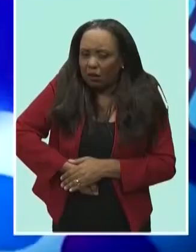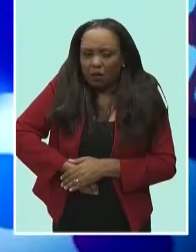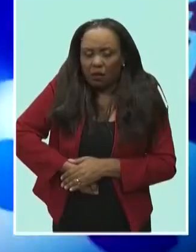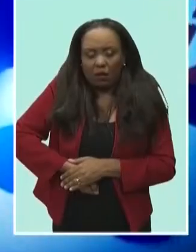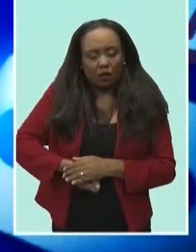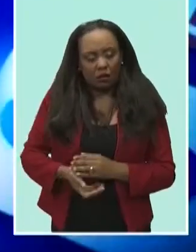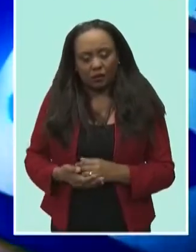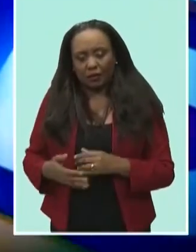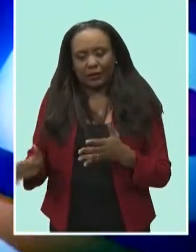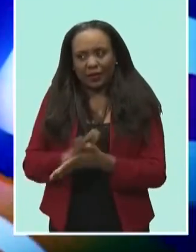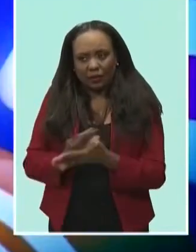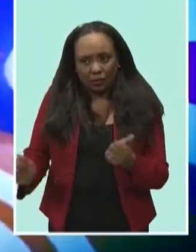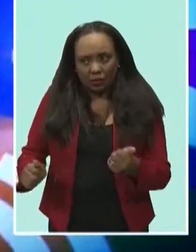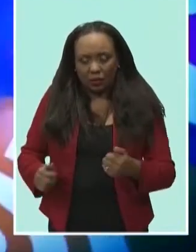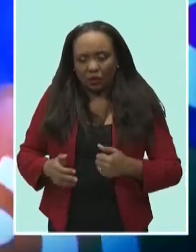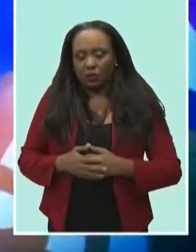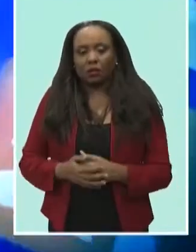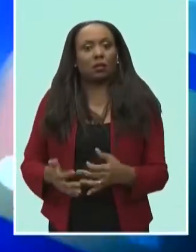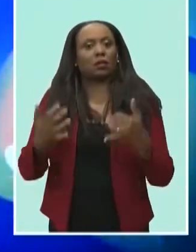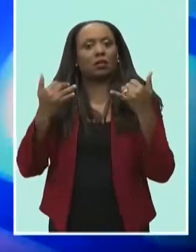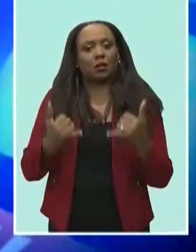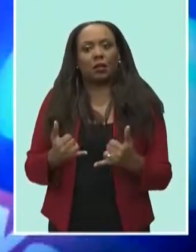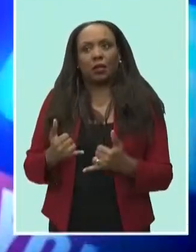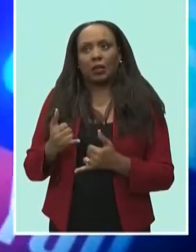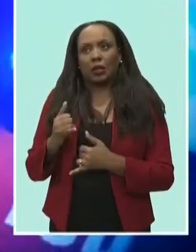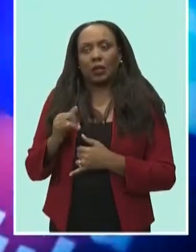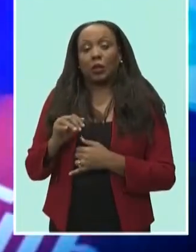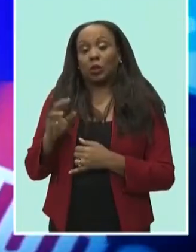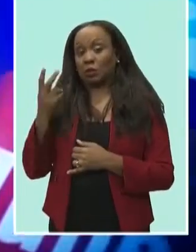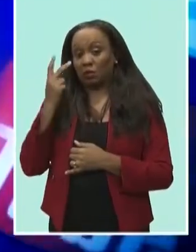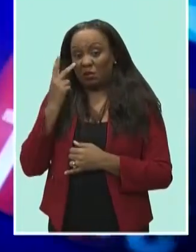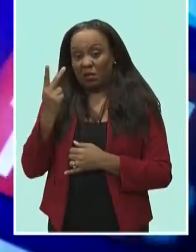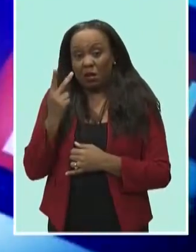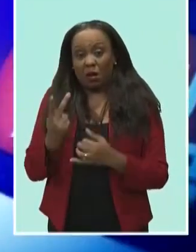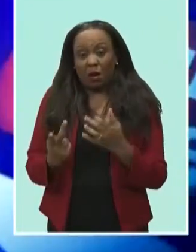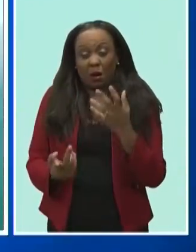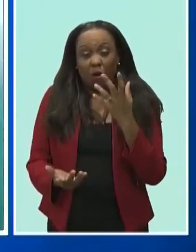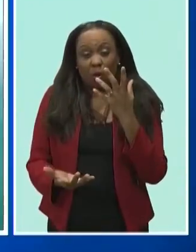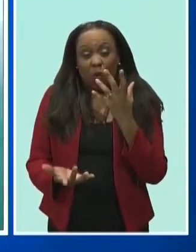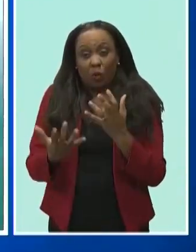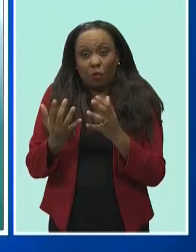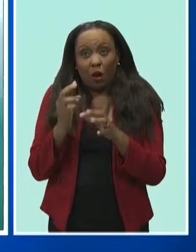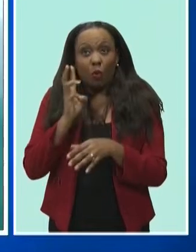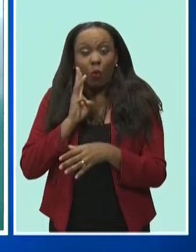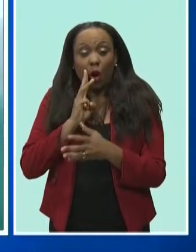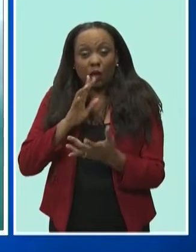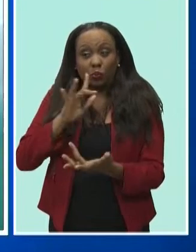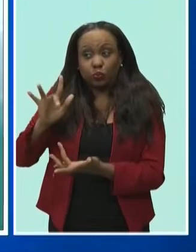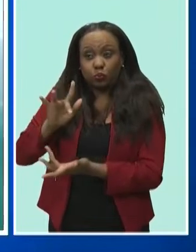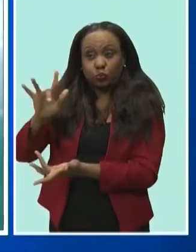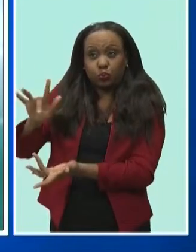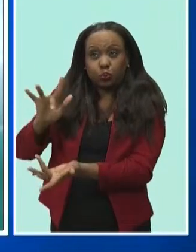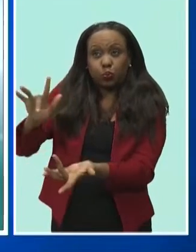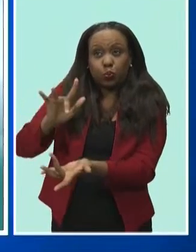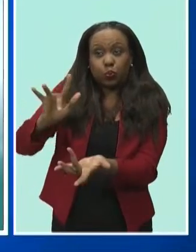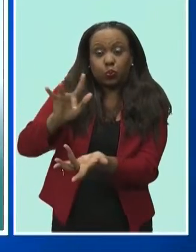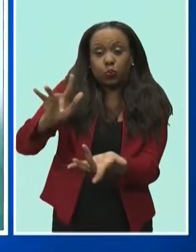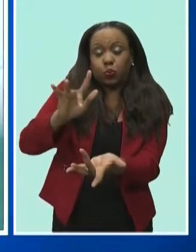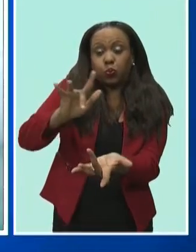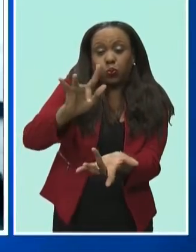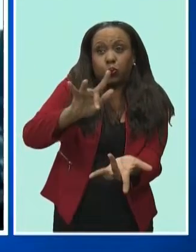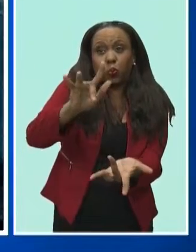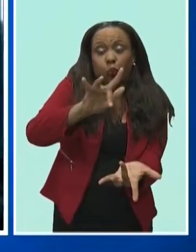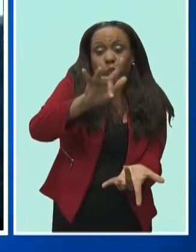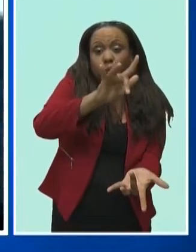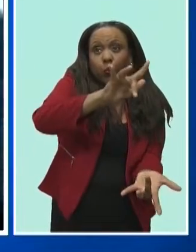this viral footage showing a water spout heading for the coast of the Malaysian island of Penang. Apparently, it was